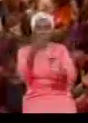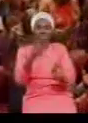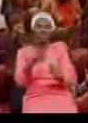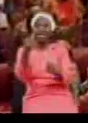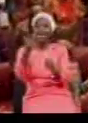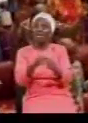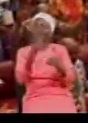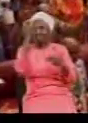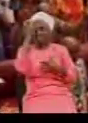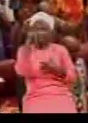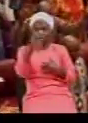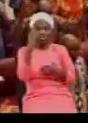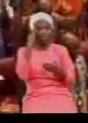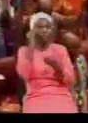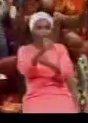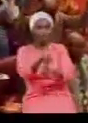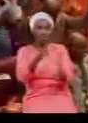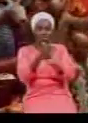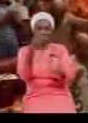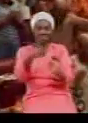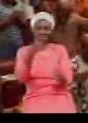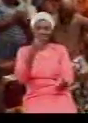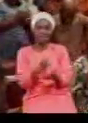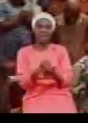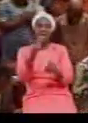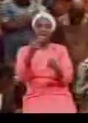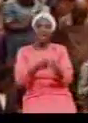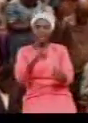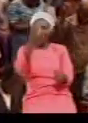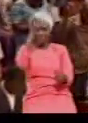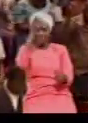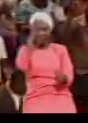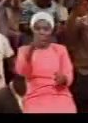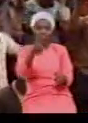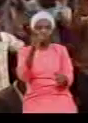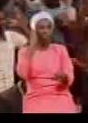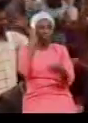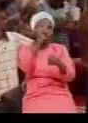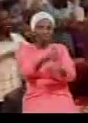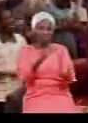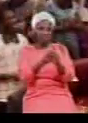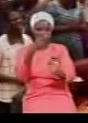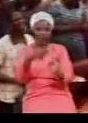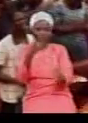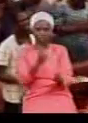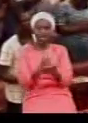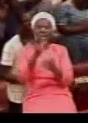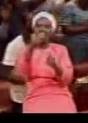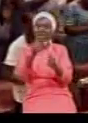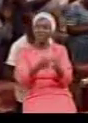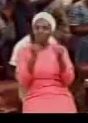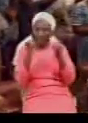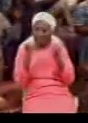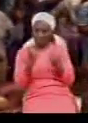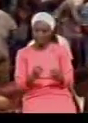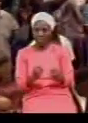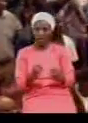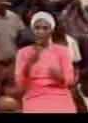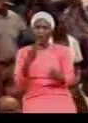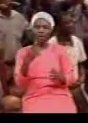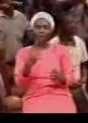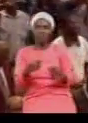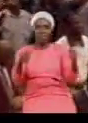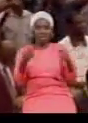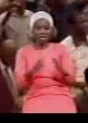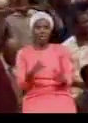Every sickness, you will conquer. Every demon, you will conquer. Every power of the